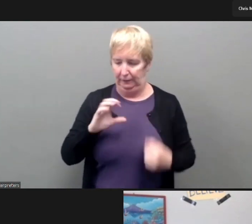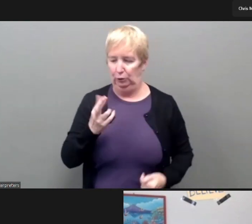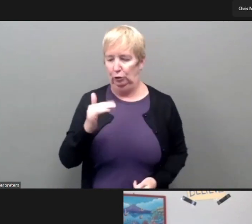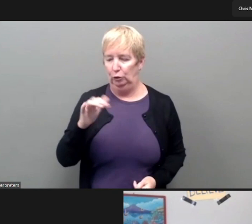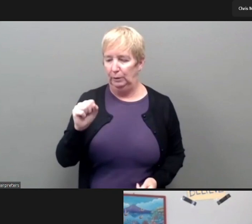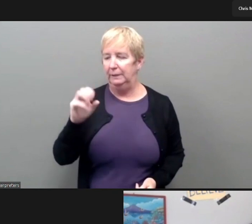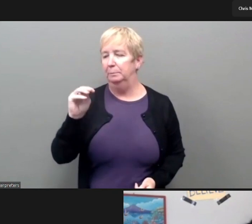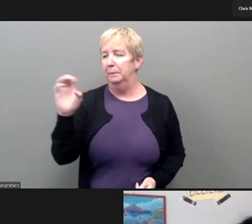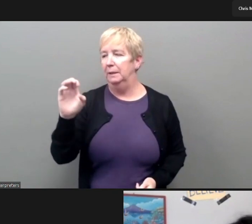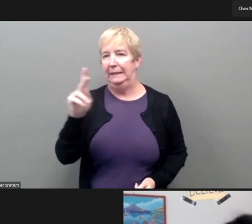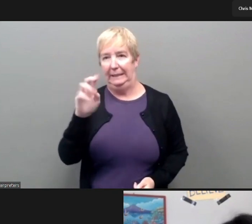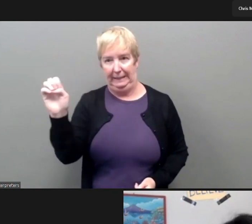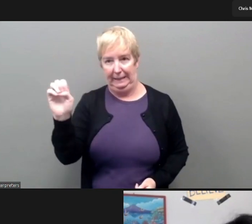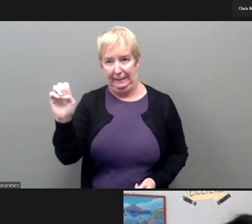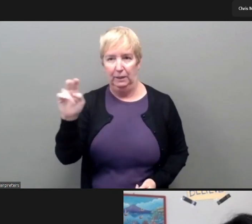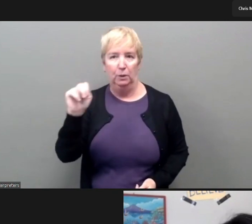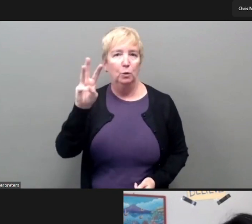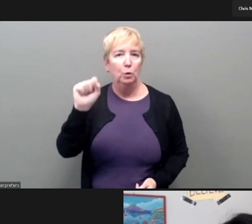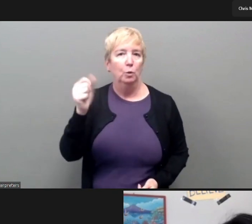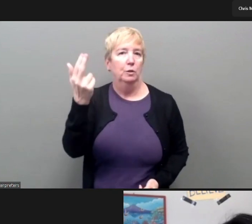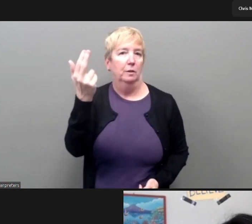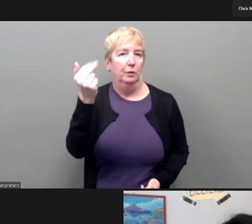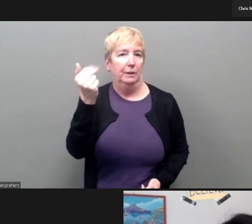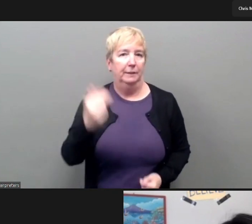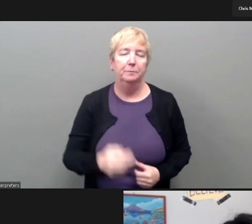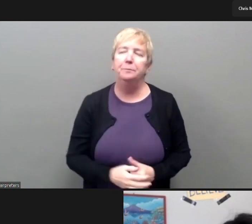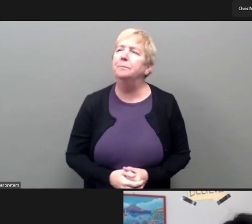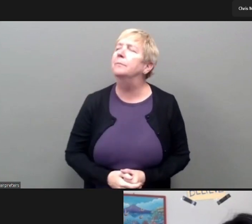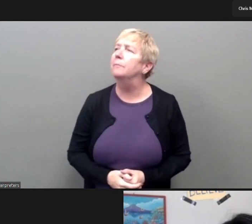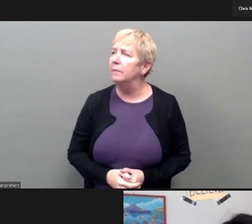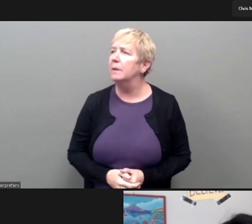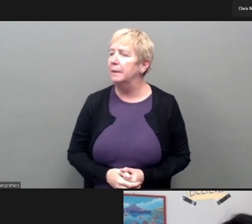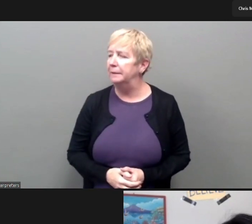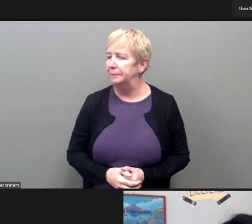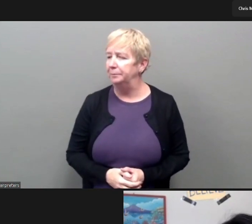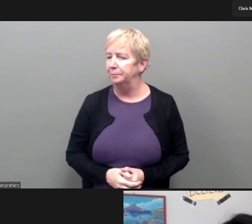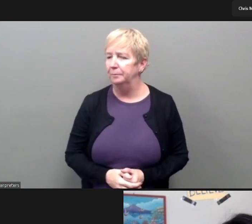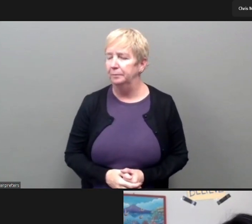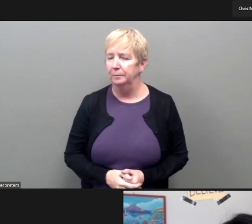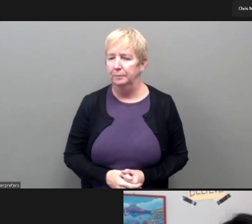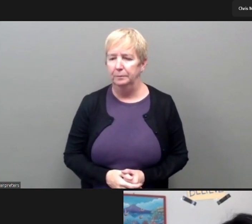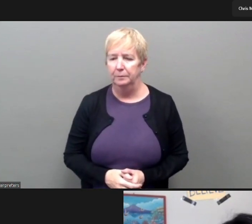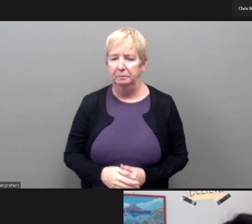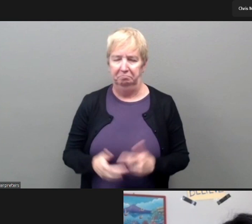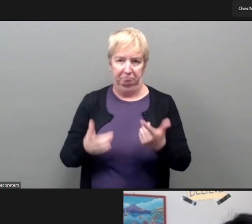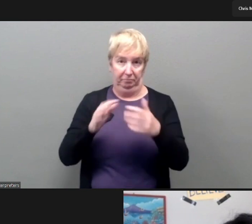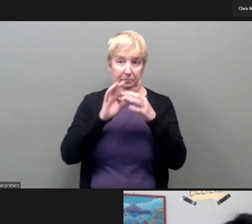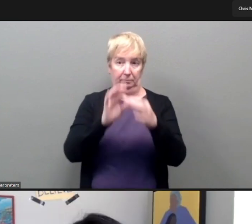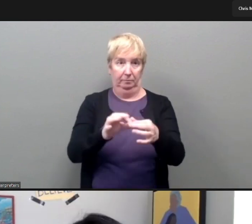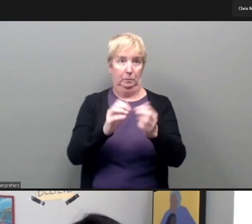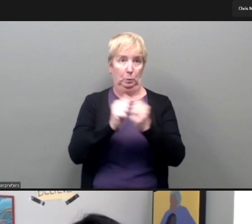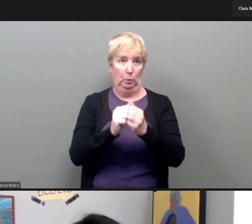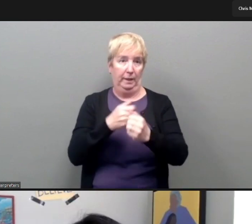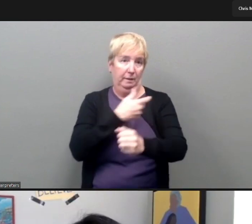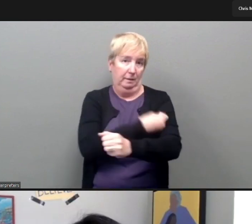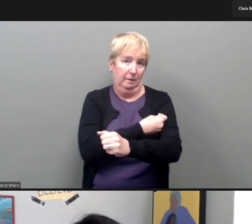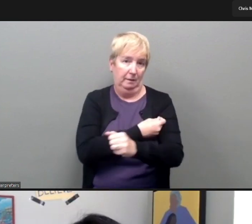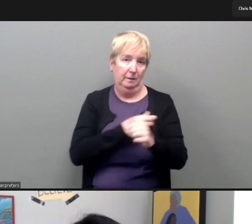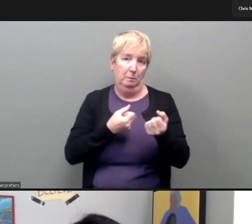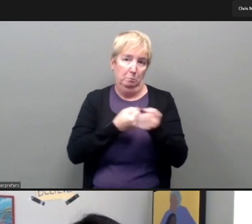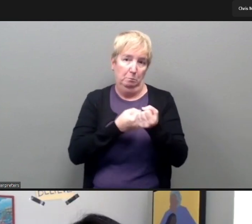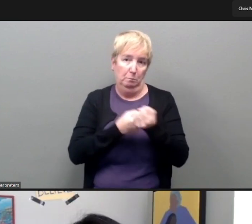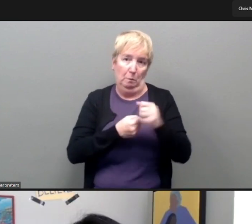at KRQE News 13. Along this line of boosters, there was some discussion here